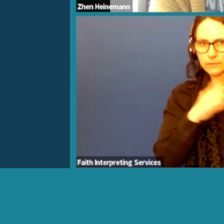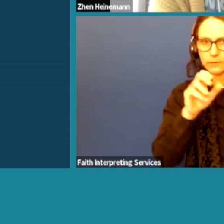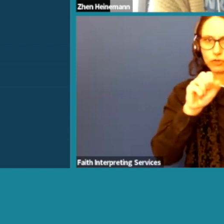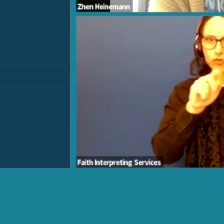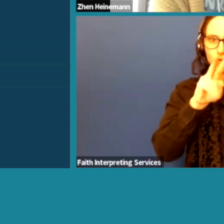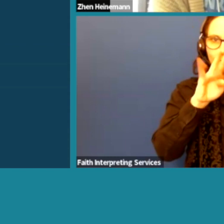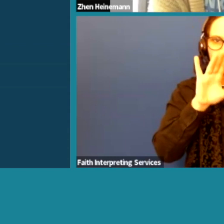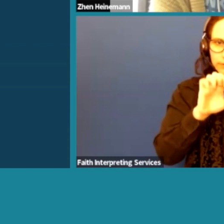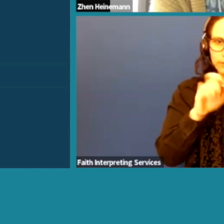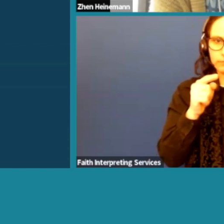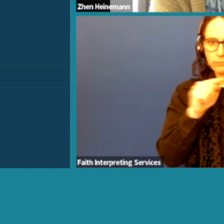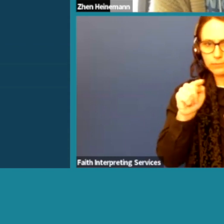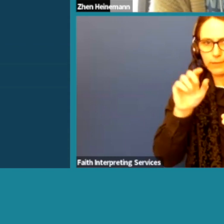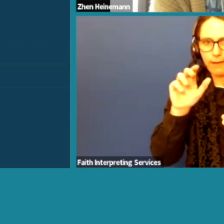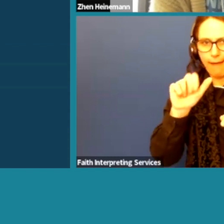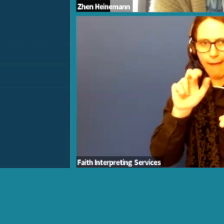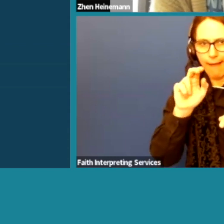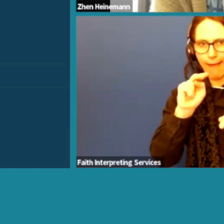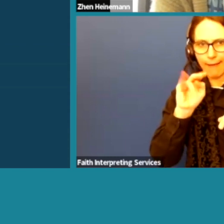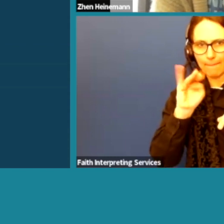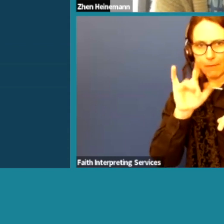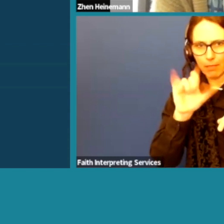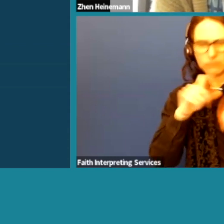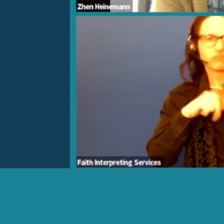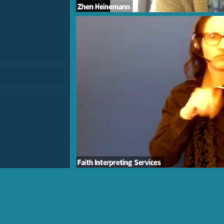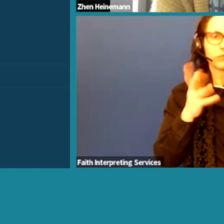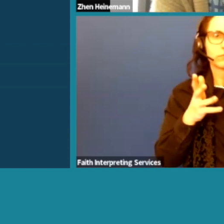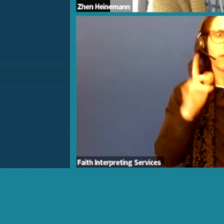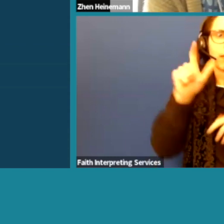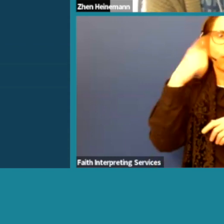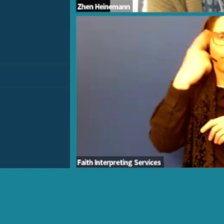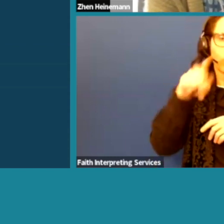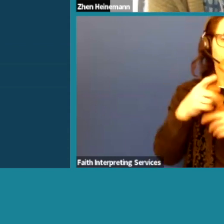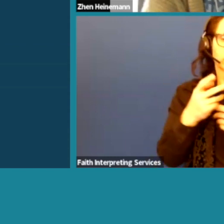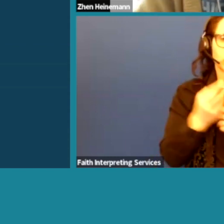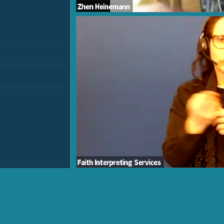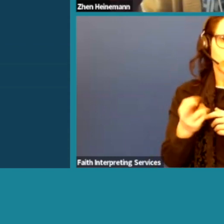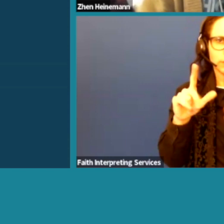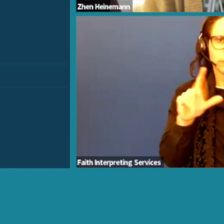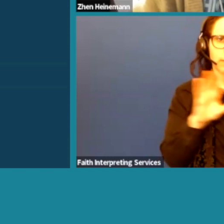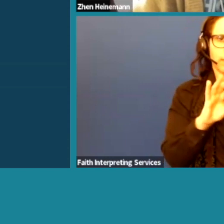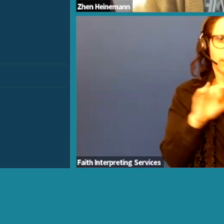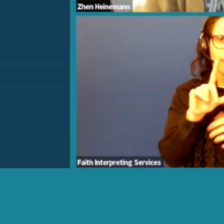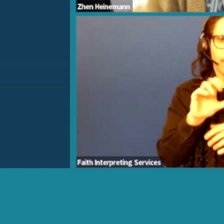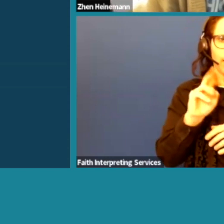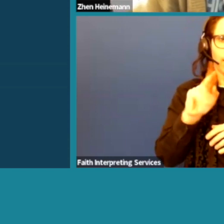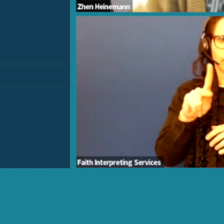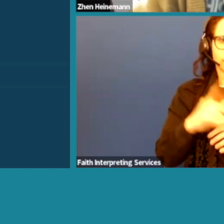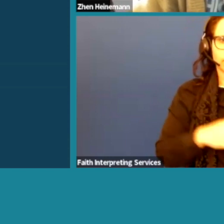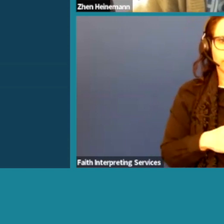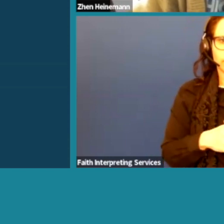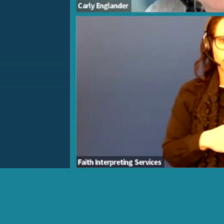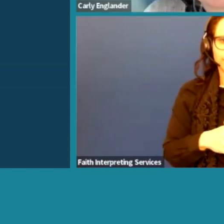ada.gov/topics/service animal. And then check the chat later for our resource link. All links and resources listed in